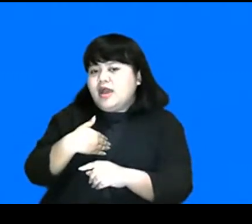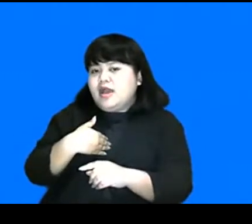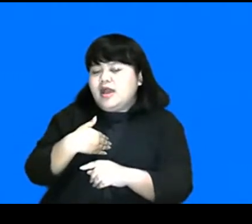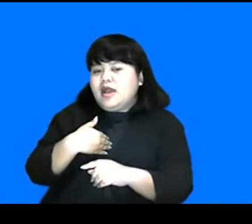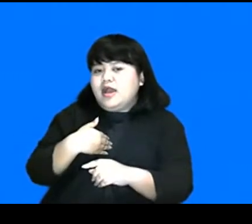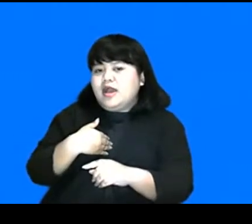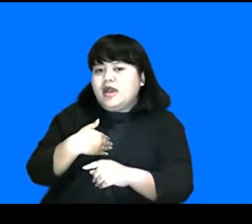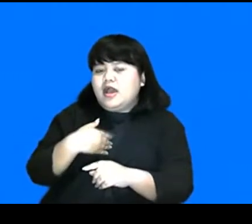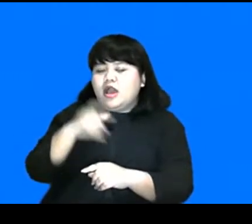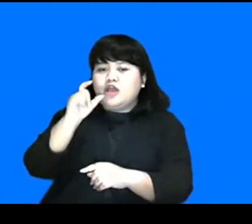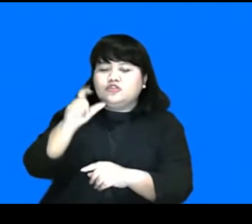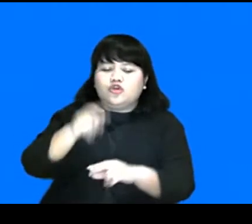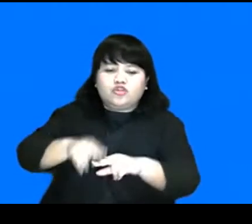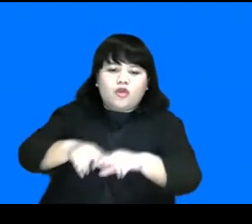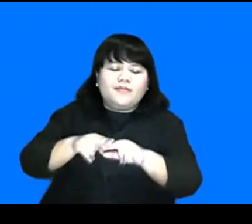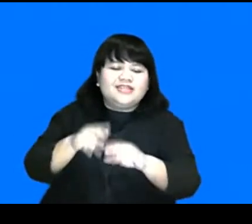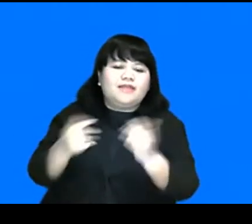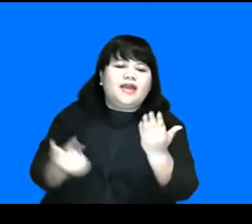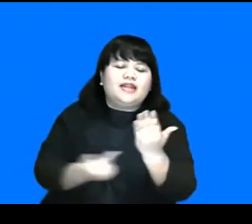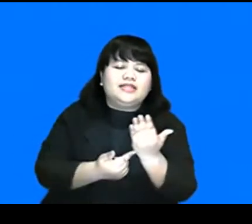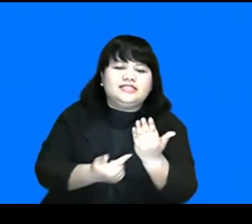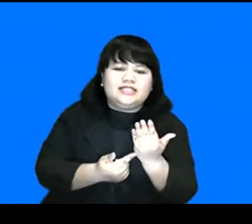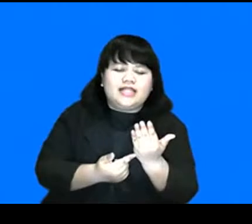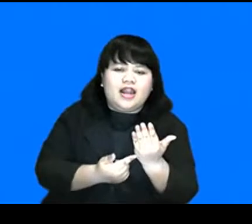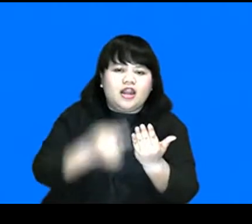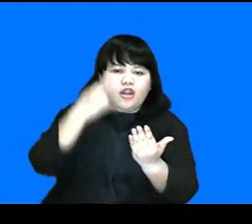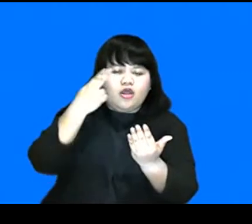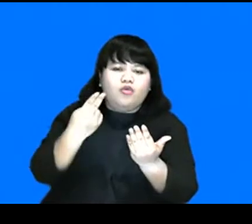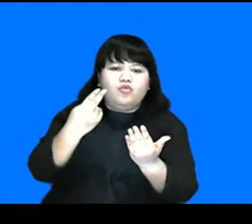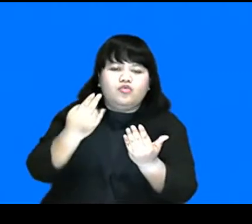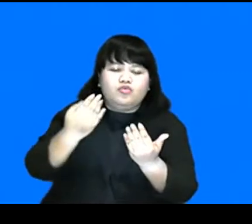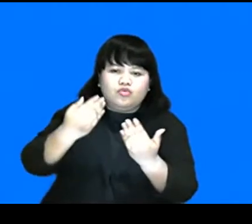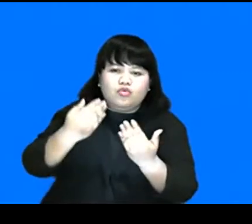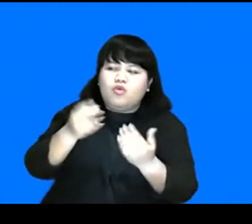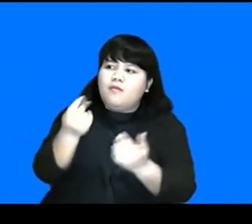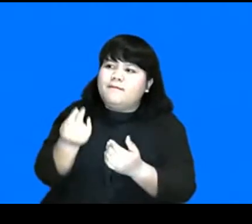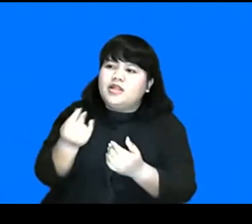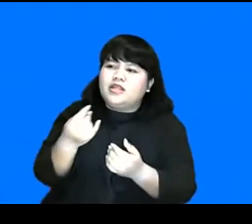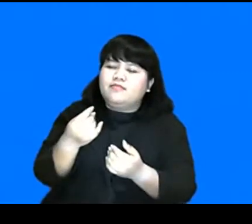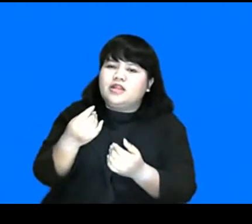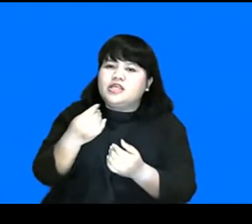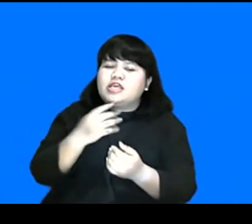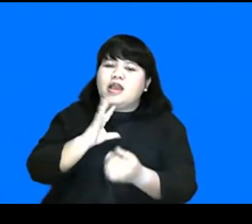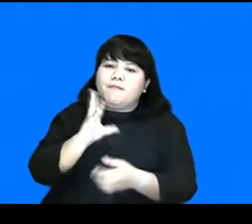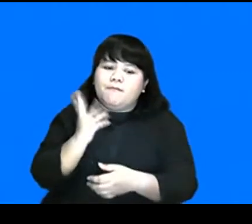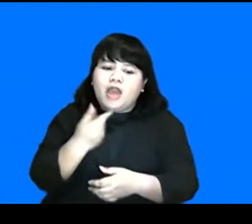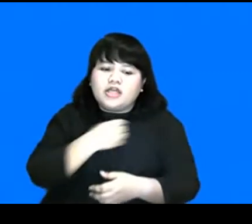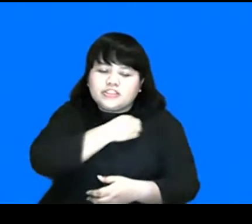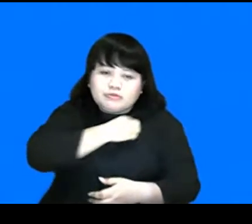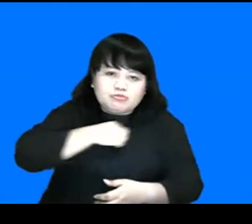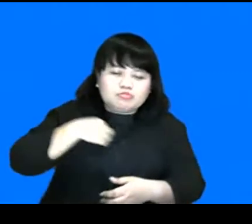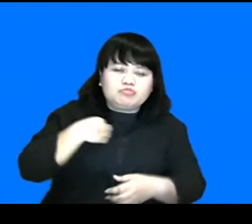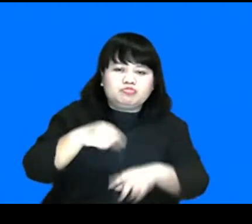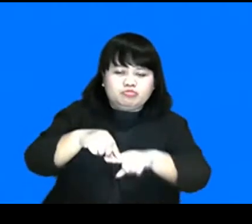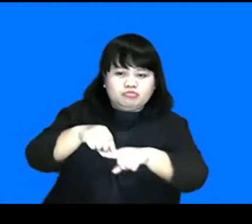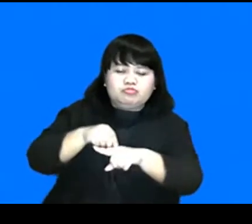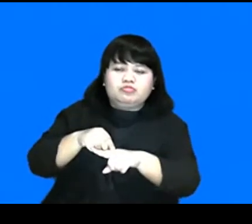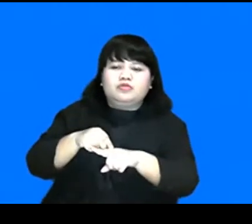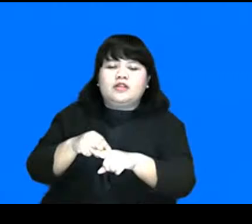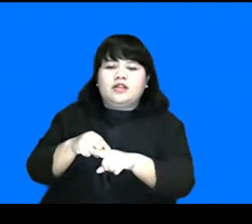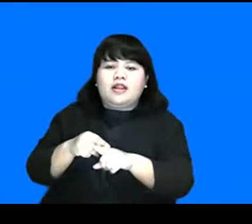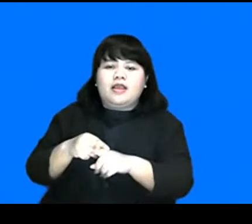there's jewelry that is just sitting there. I mean, our governments don't even know how to value them properly. How do you